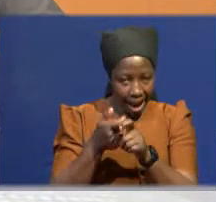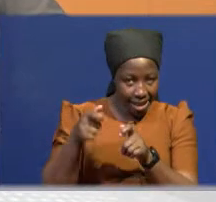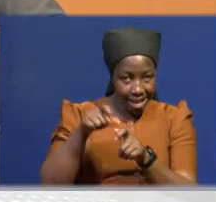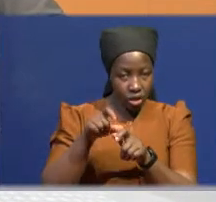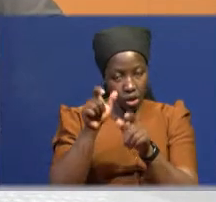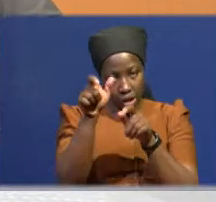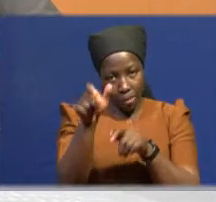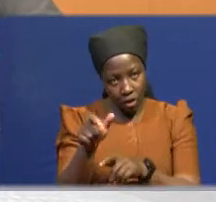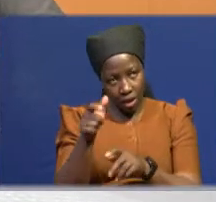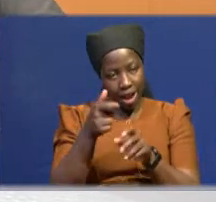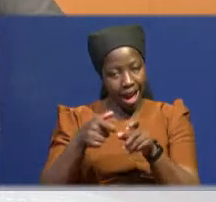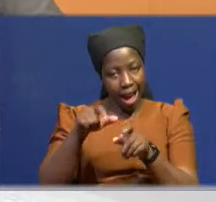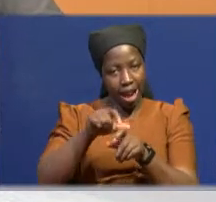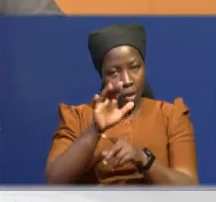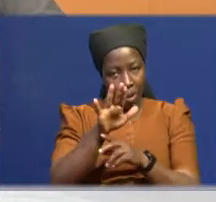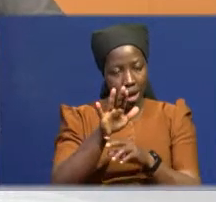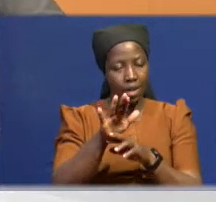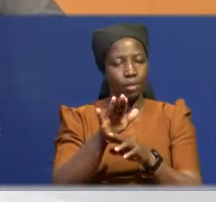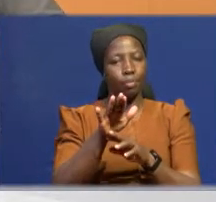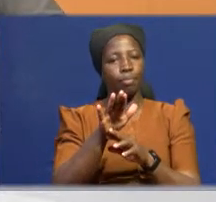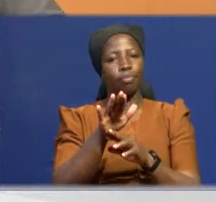Rescue Officer.